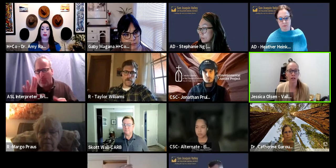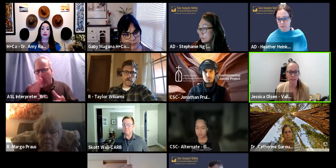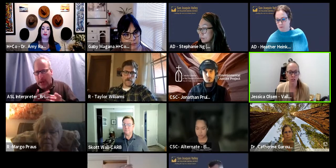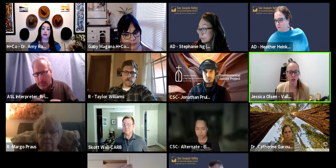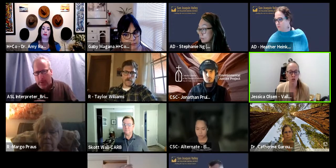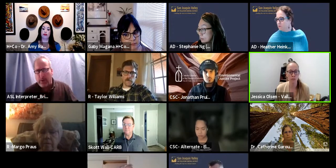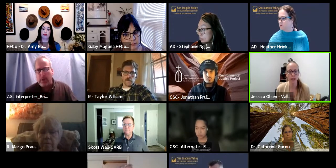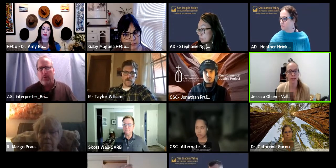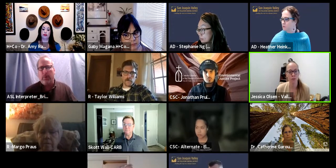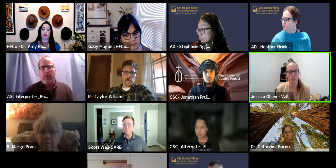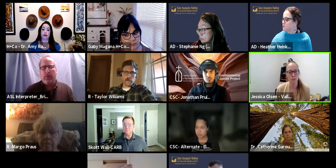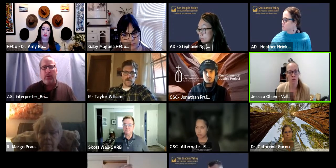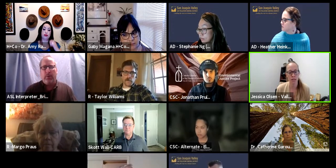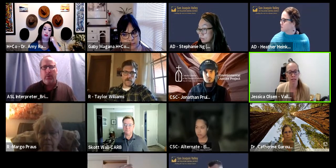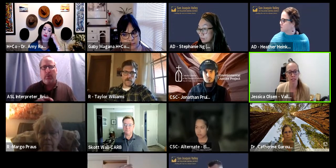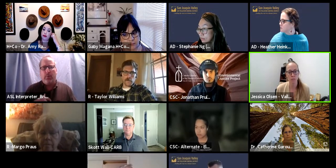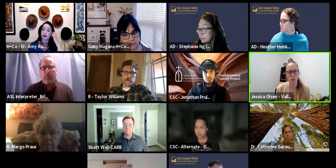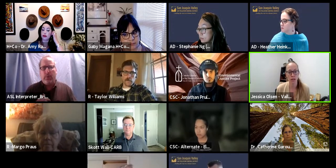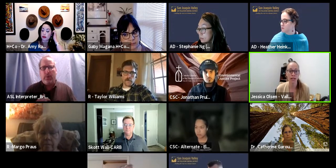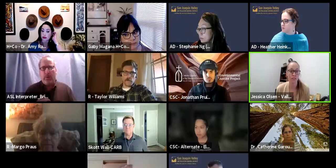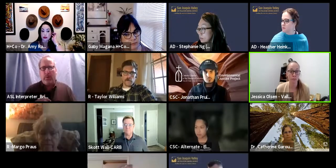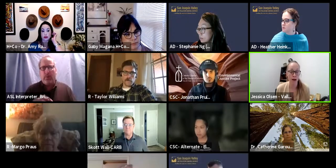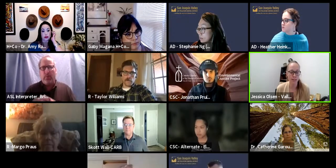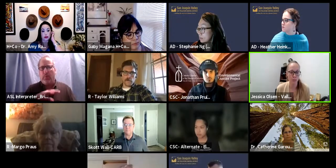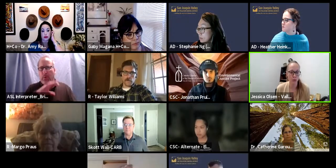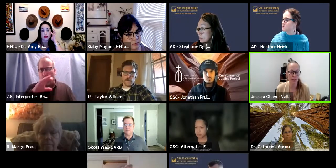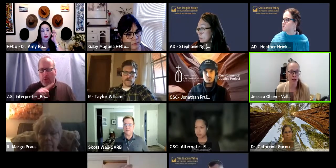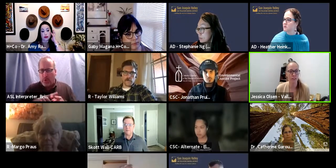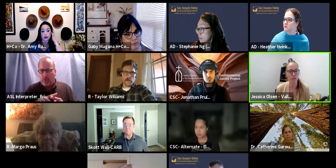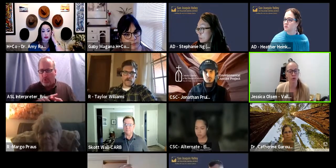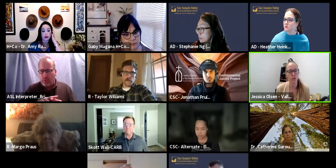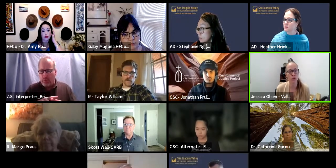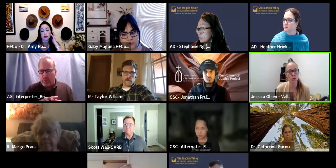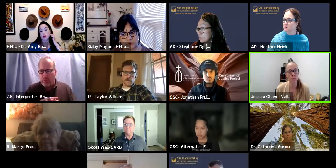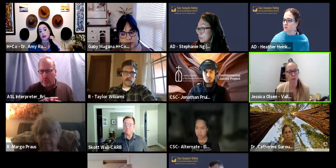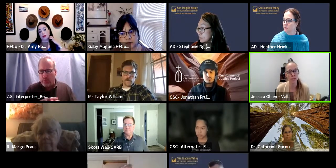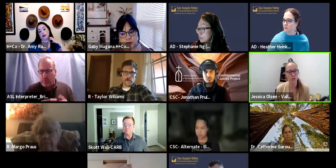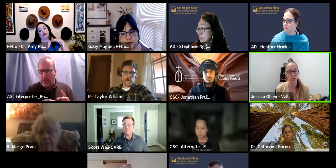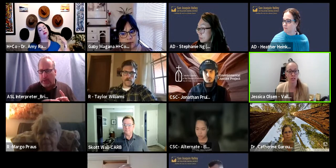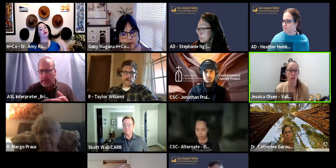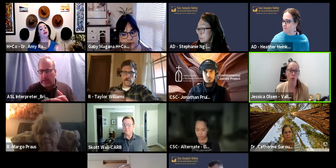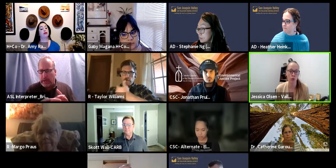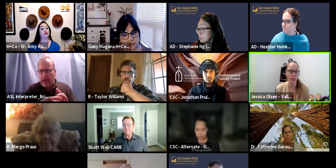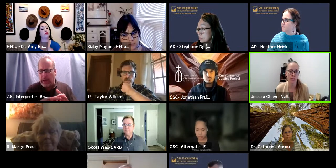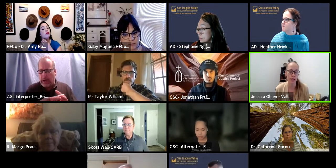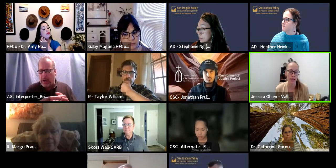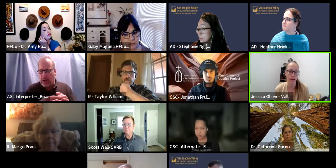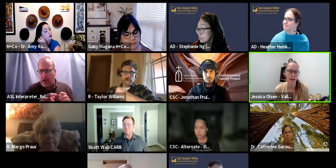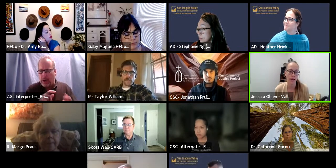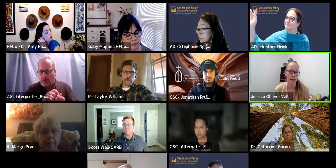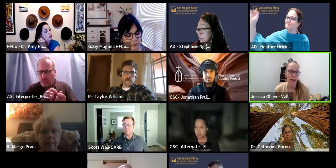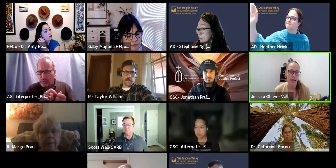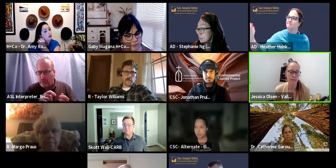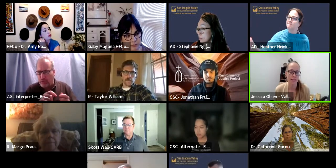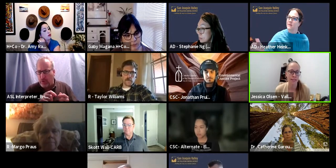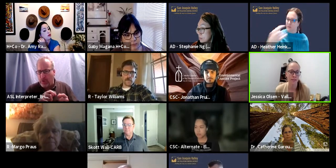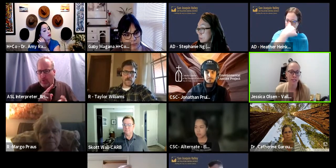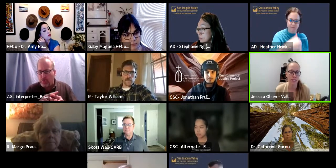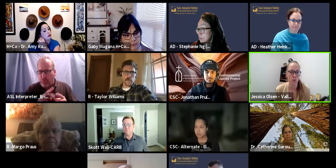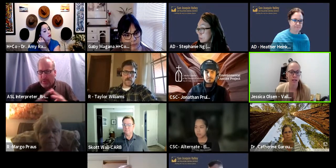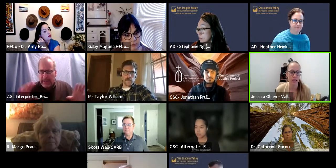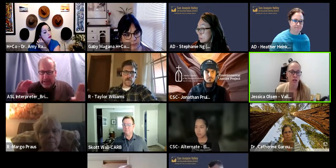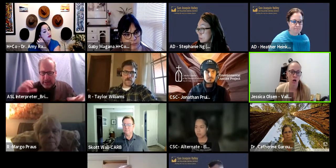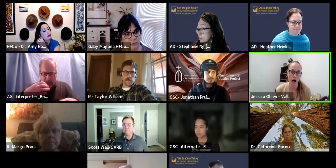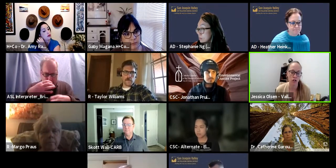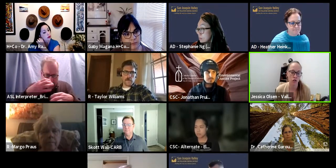looking a little bit to streamline from community to community if possible. That way folks who are maybe interested globally in